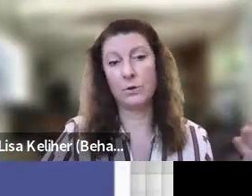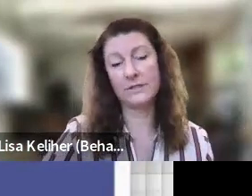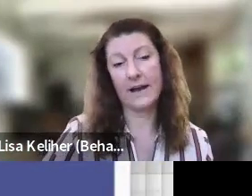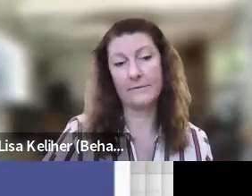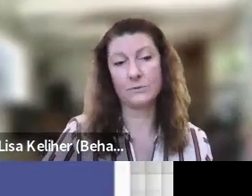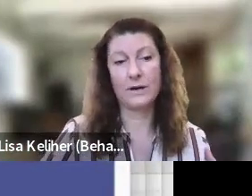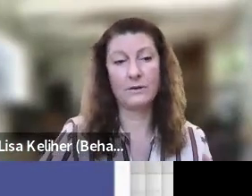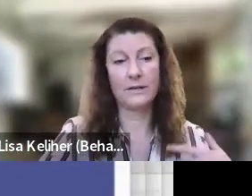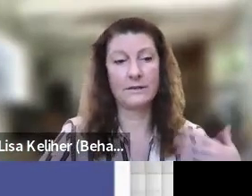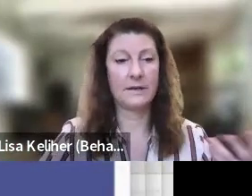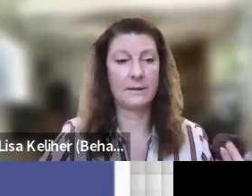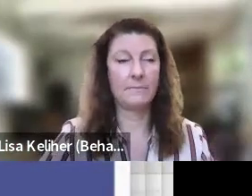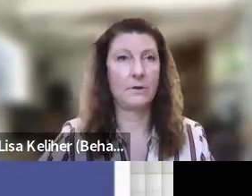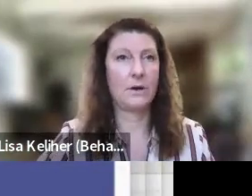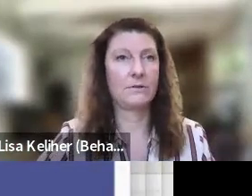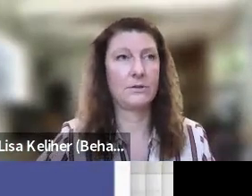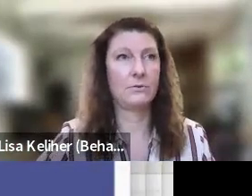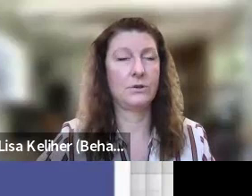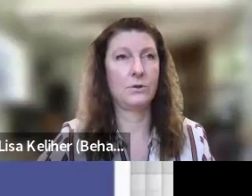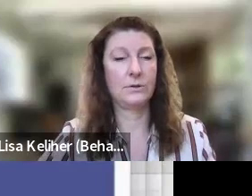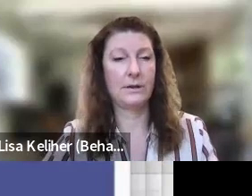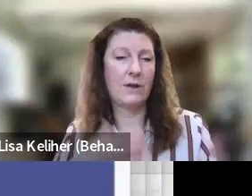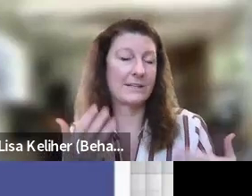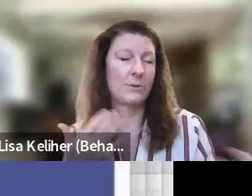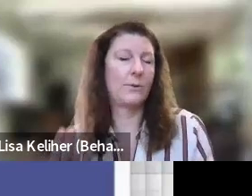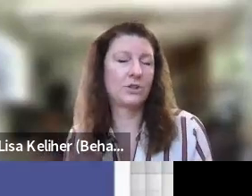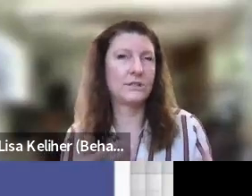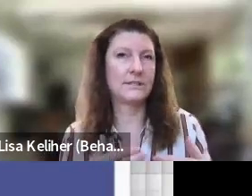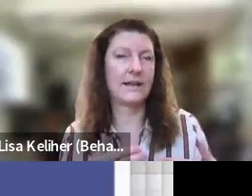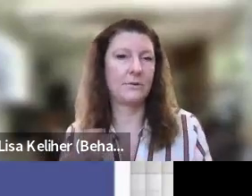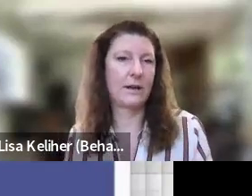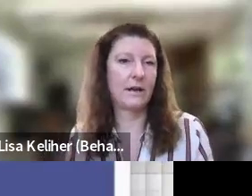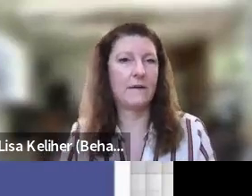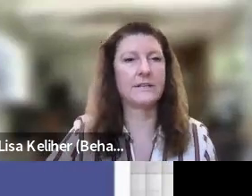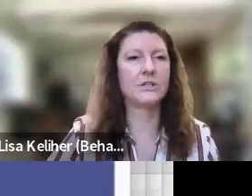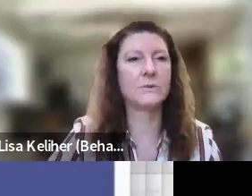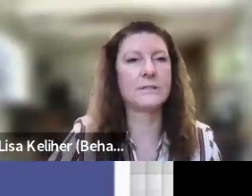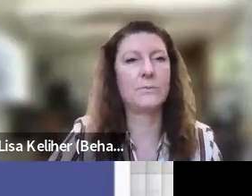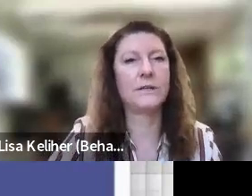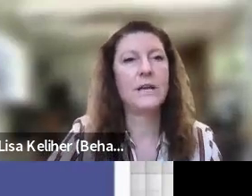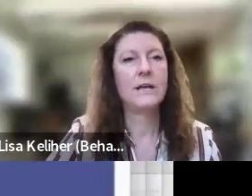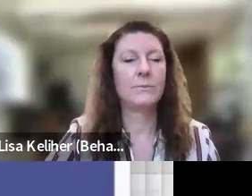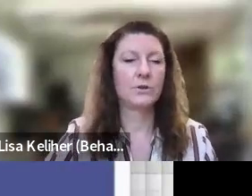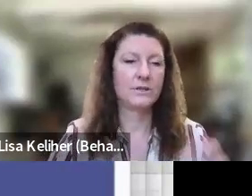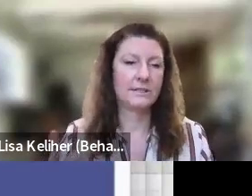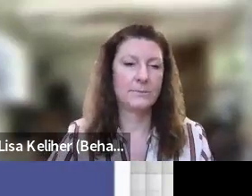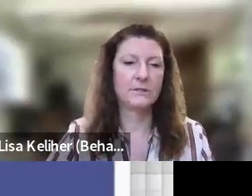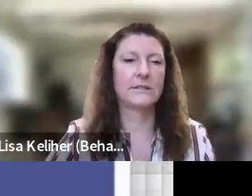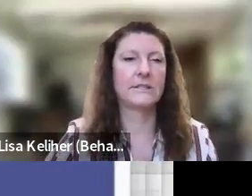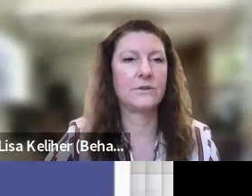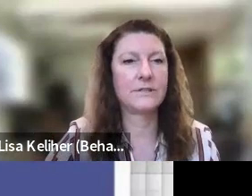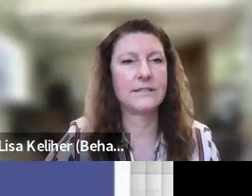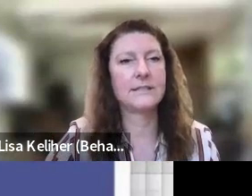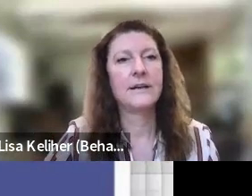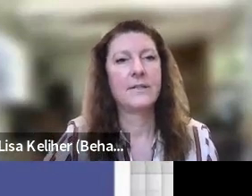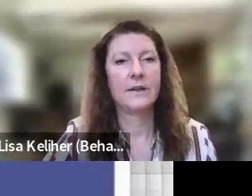bonds new staff as well as to ask the right questions and have the right kind of conversations with someone. The more trust that's built